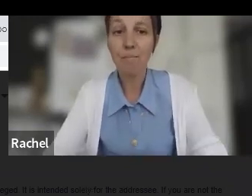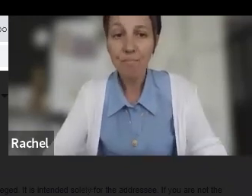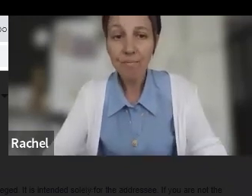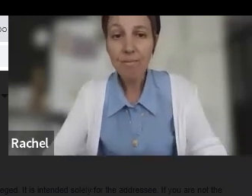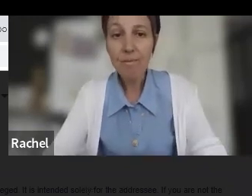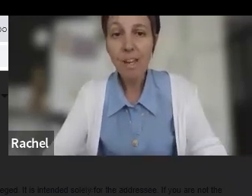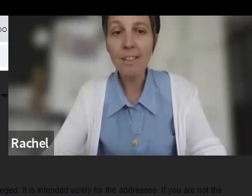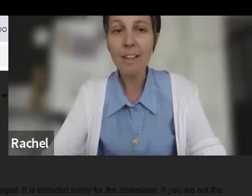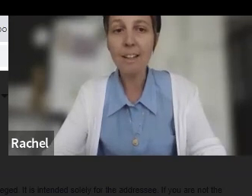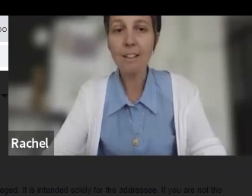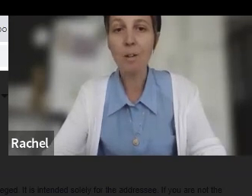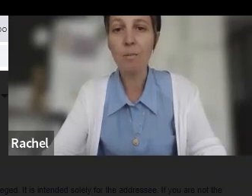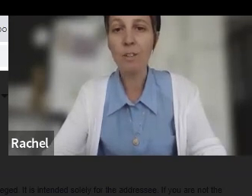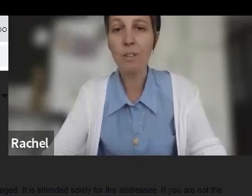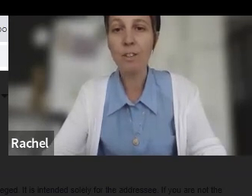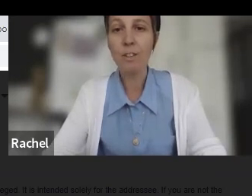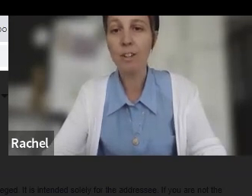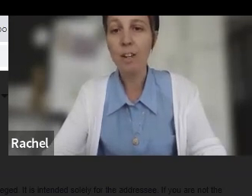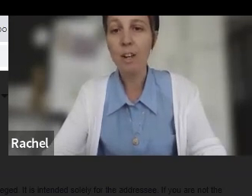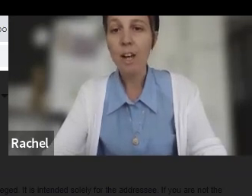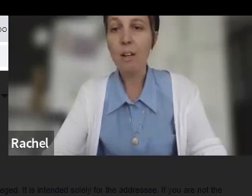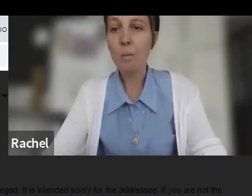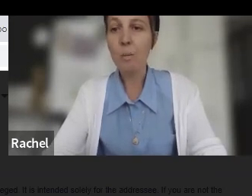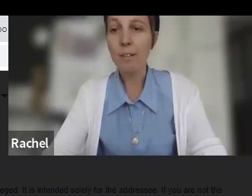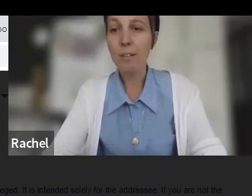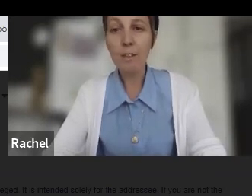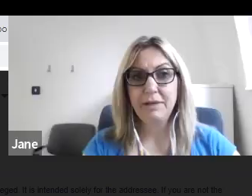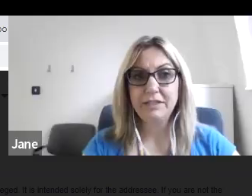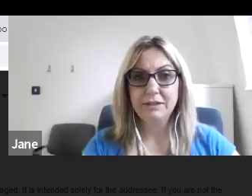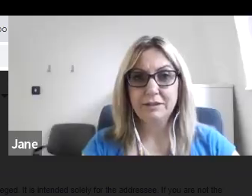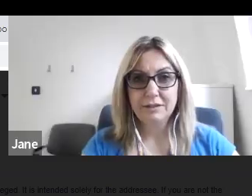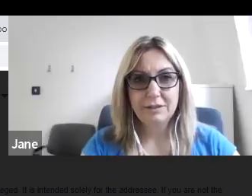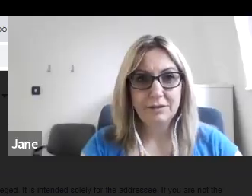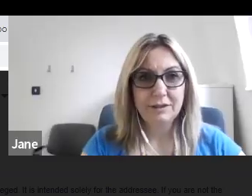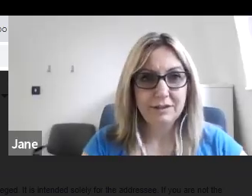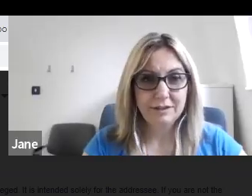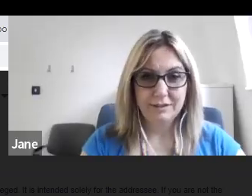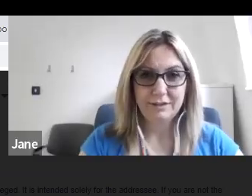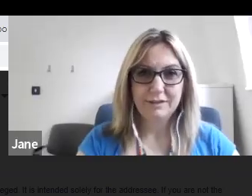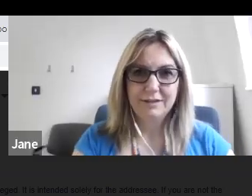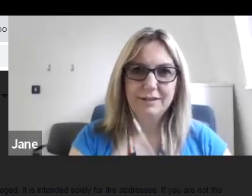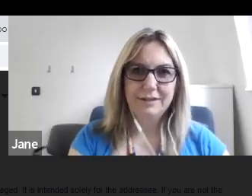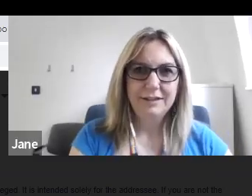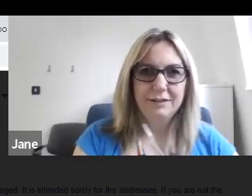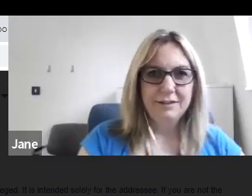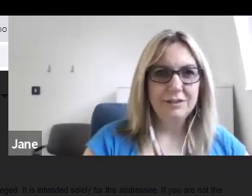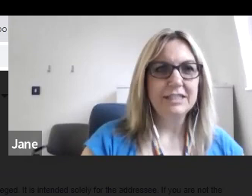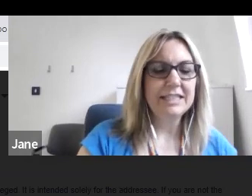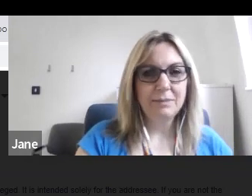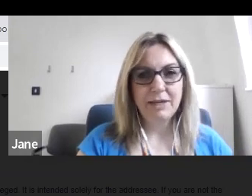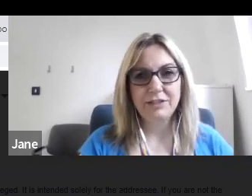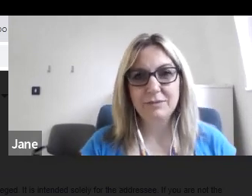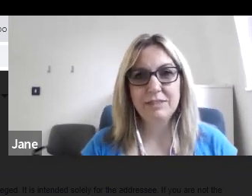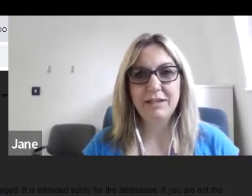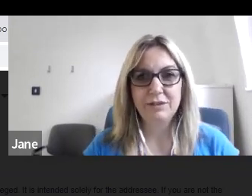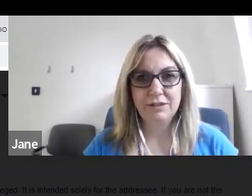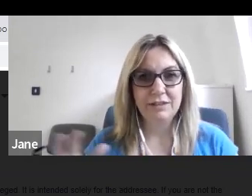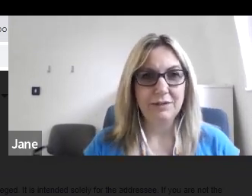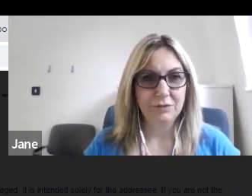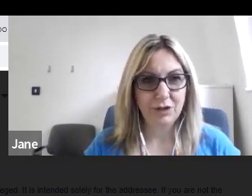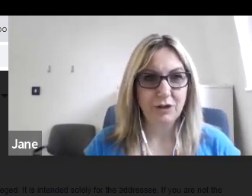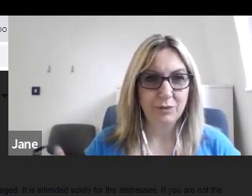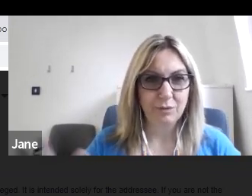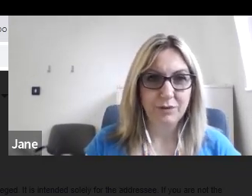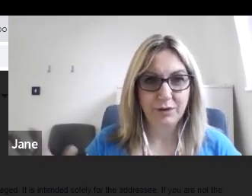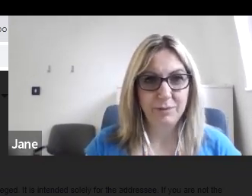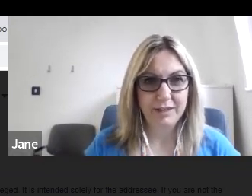they're accessing is in the right order and at the right time. And then that's a conversation and we'll have with you. I was just going to say, the patient themselves doesn't